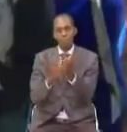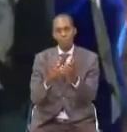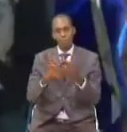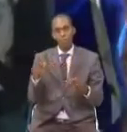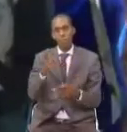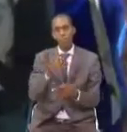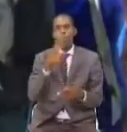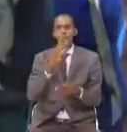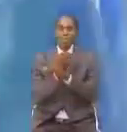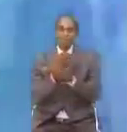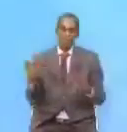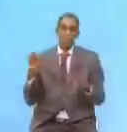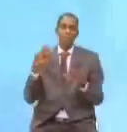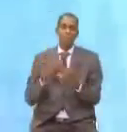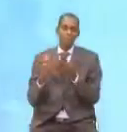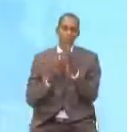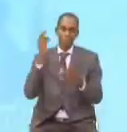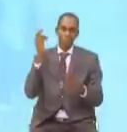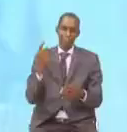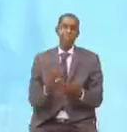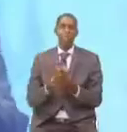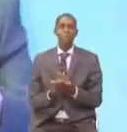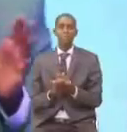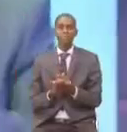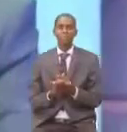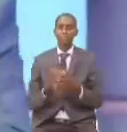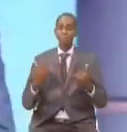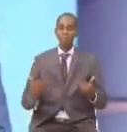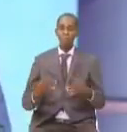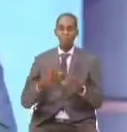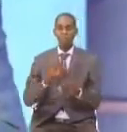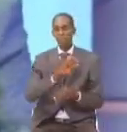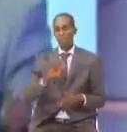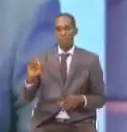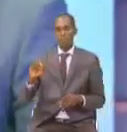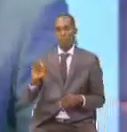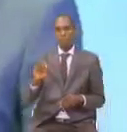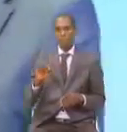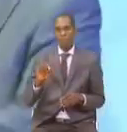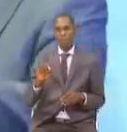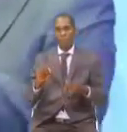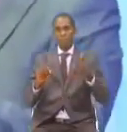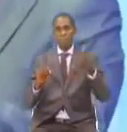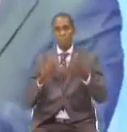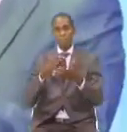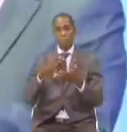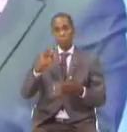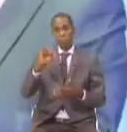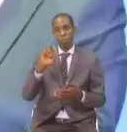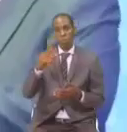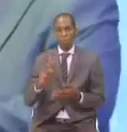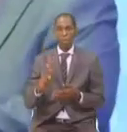name. And then look at chapter 13, verse 10 of that Mark.